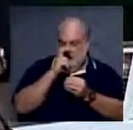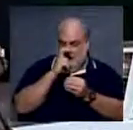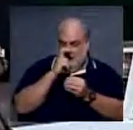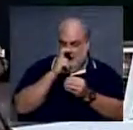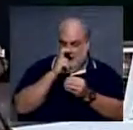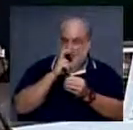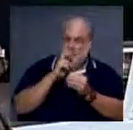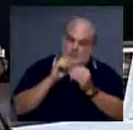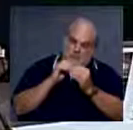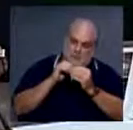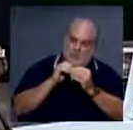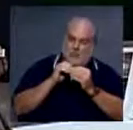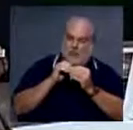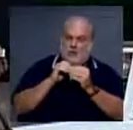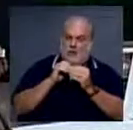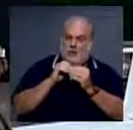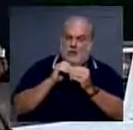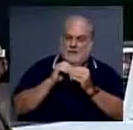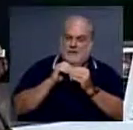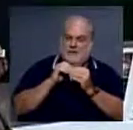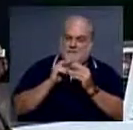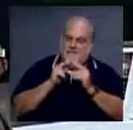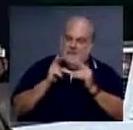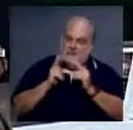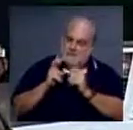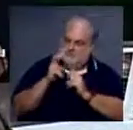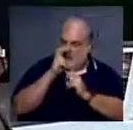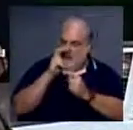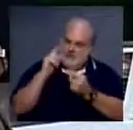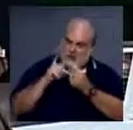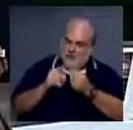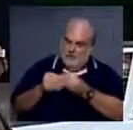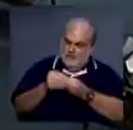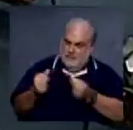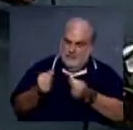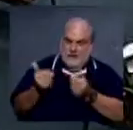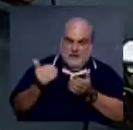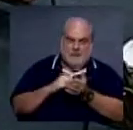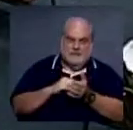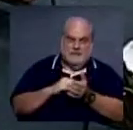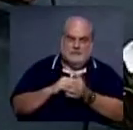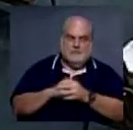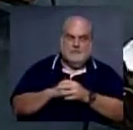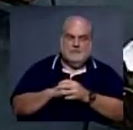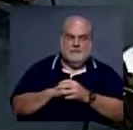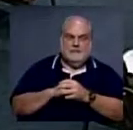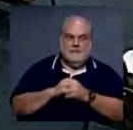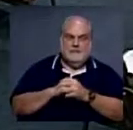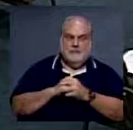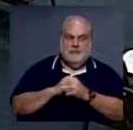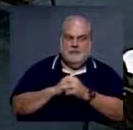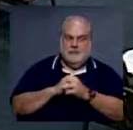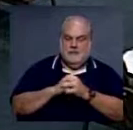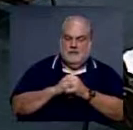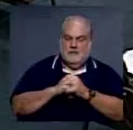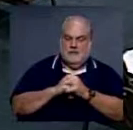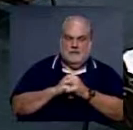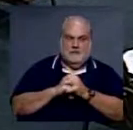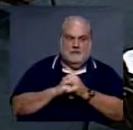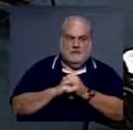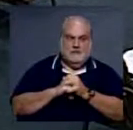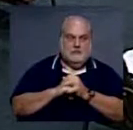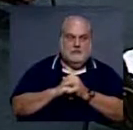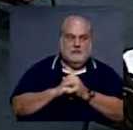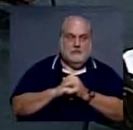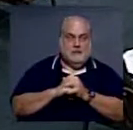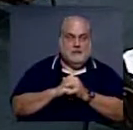tighten them up as tight as we can do it until this goes away again. Yes, ma'am. Thank you. Director Hancock, let me just be clear. So